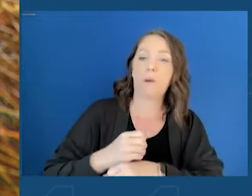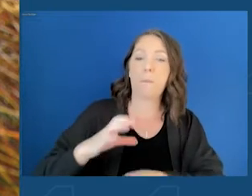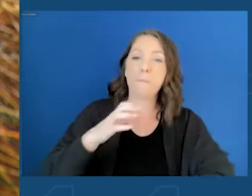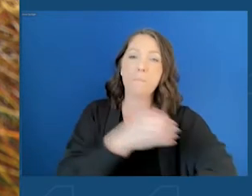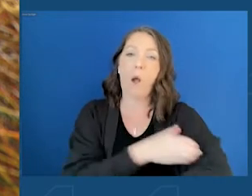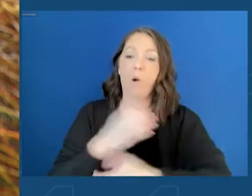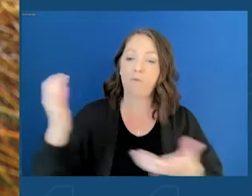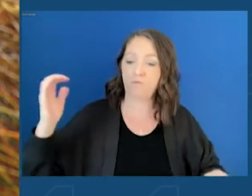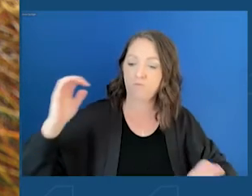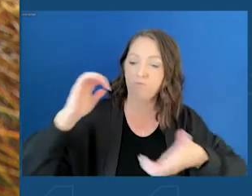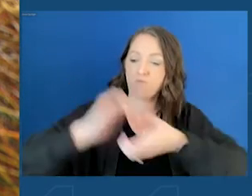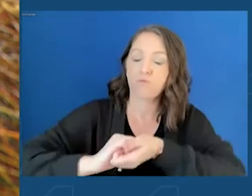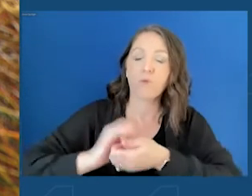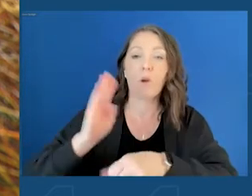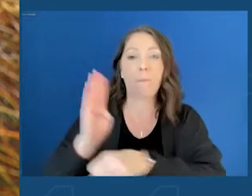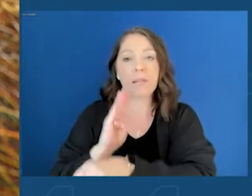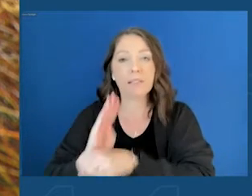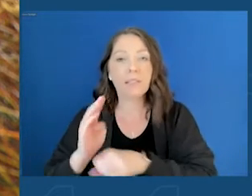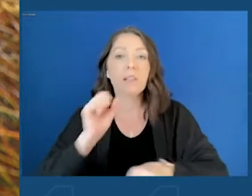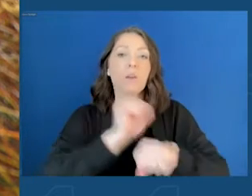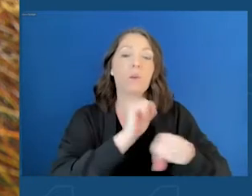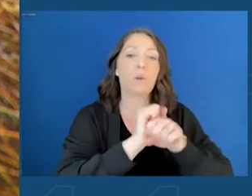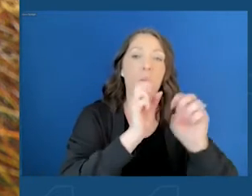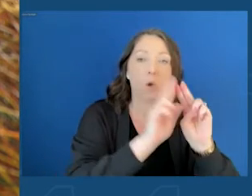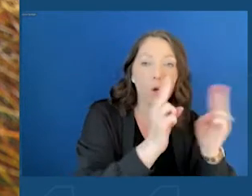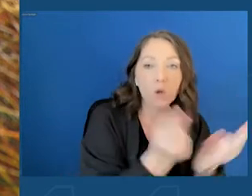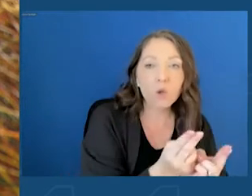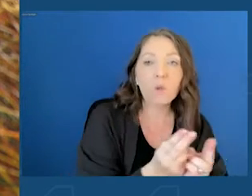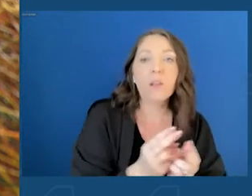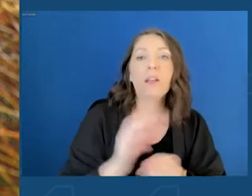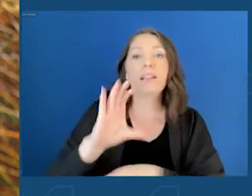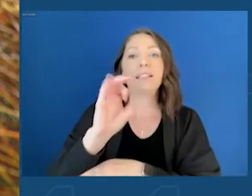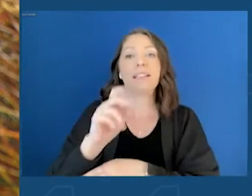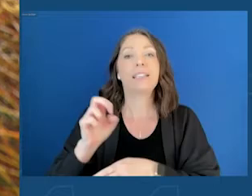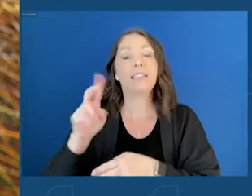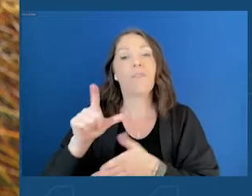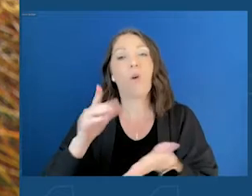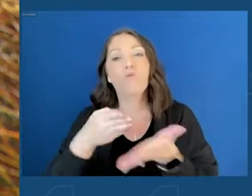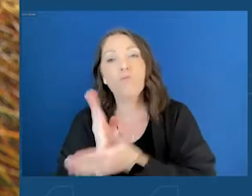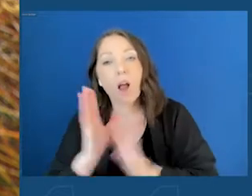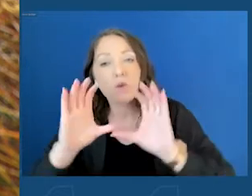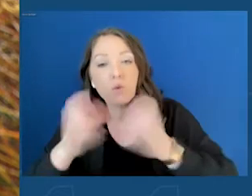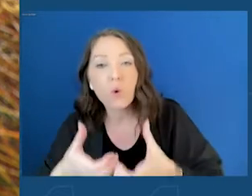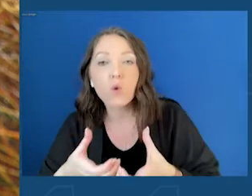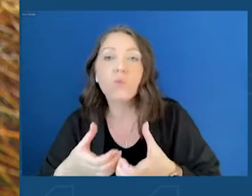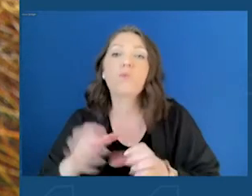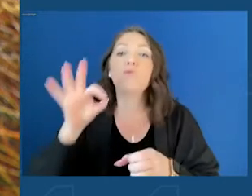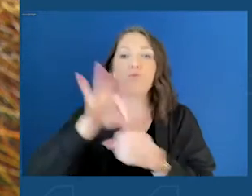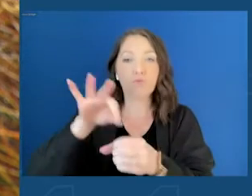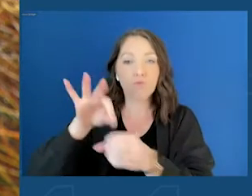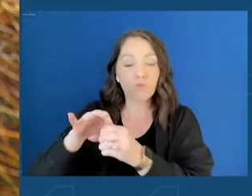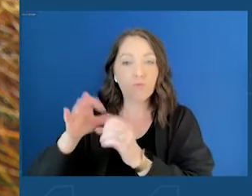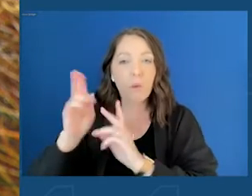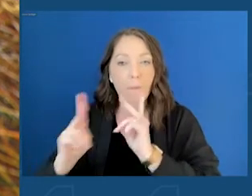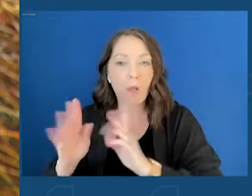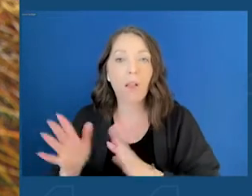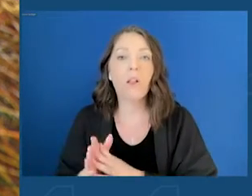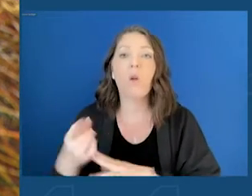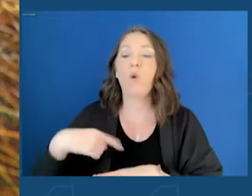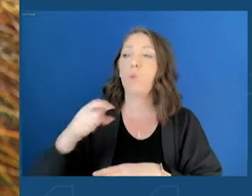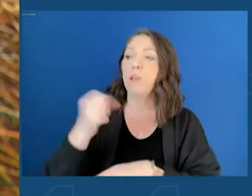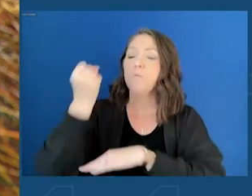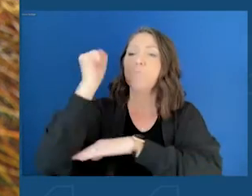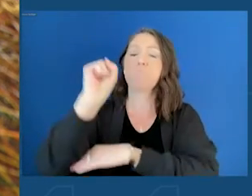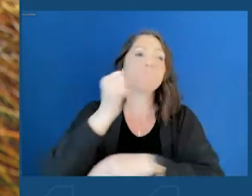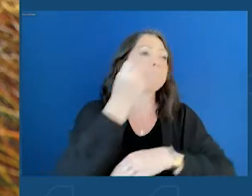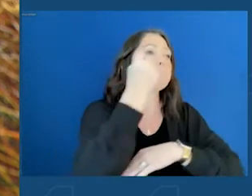businesses, labor unions, civil rights groups, and elected officials. We have chanted and rallied side by side in the freezing cold and sweltering